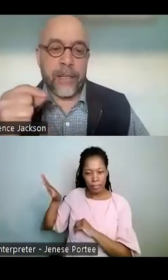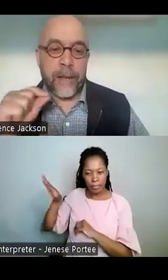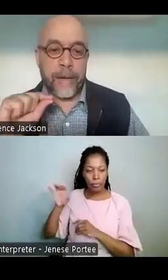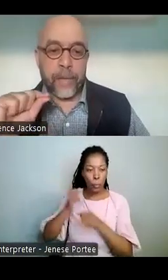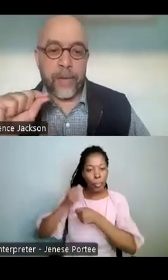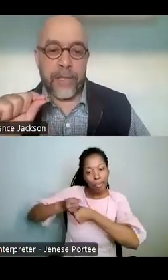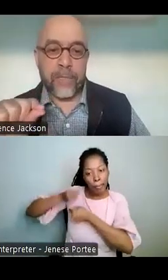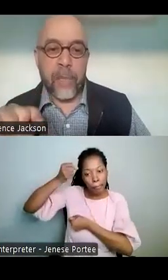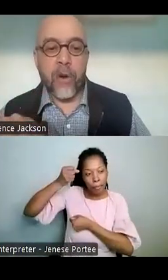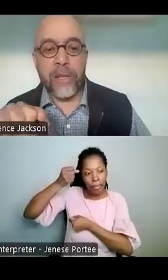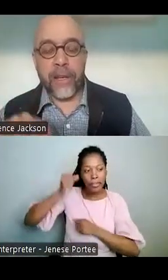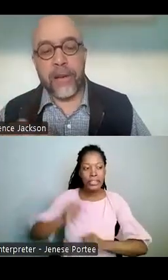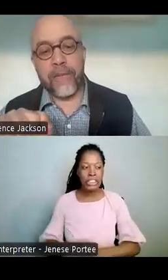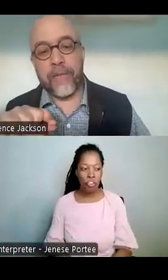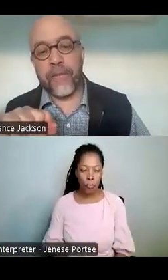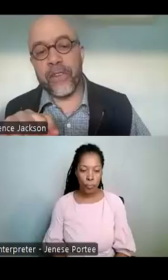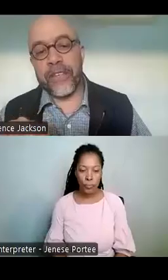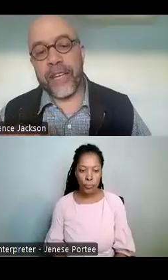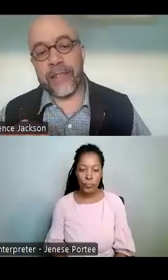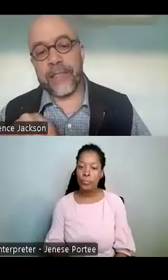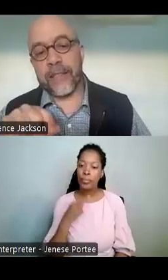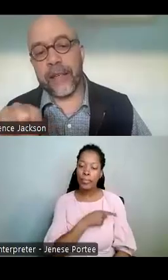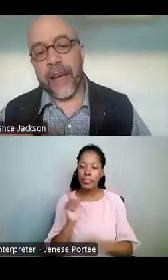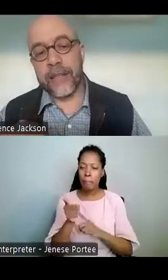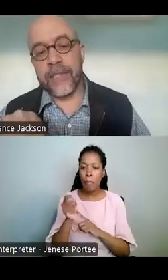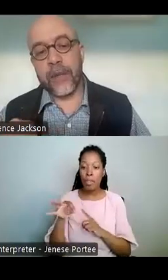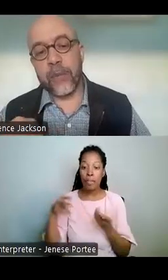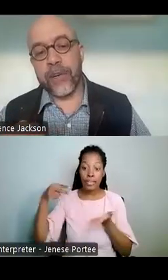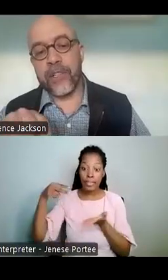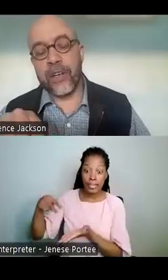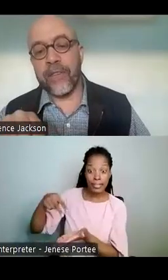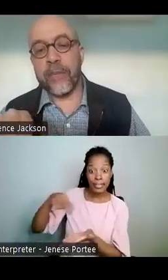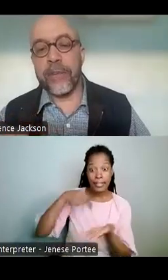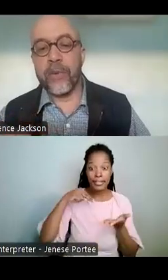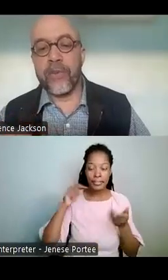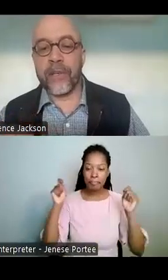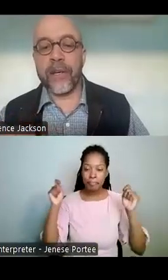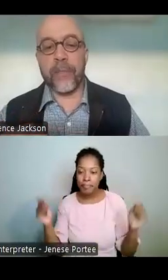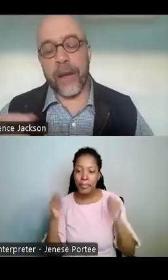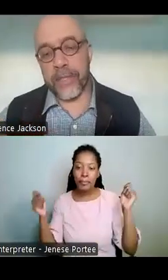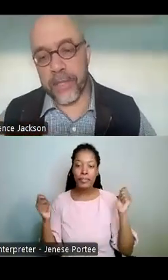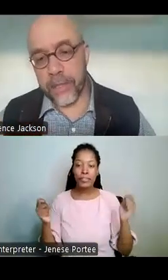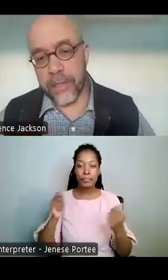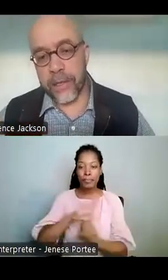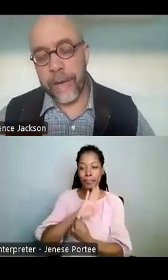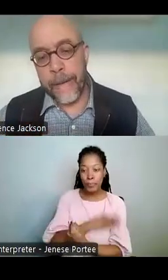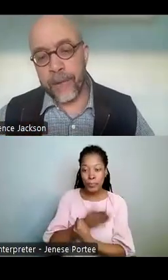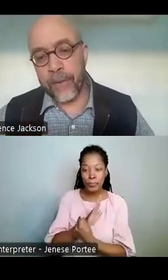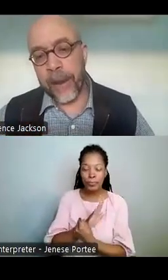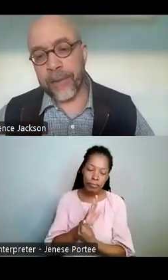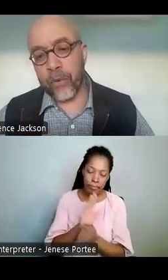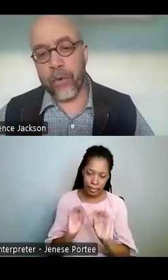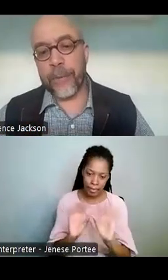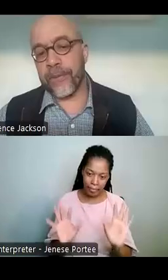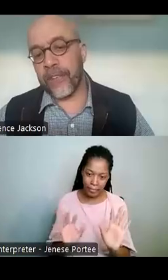but this moment of the dance, the kind of celebration, and the music. I mean, obviously, this is it's